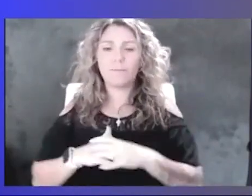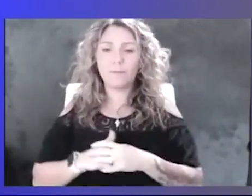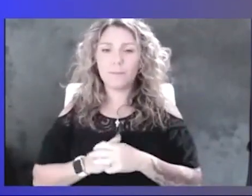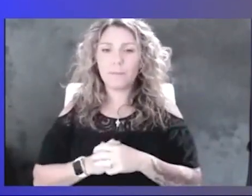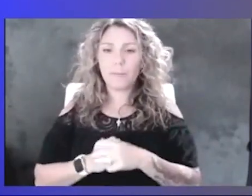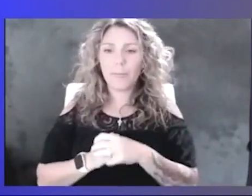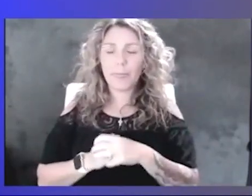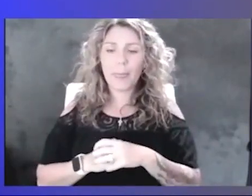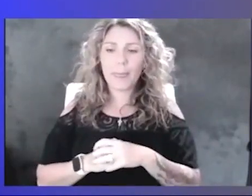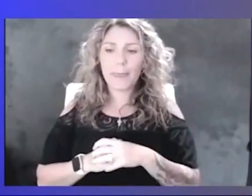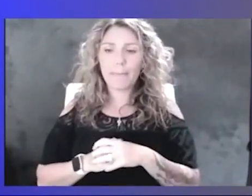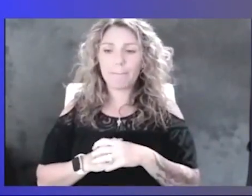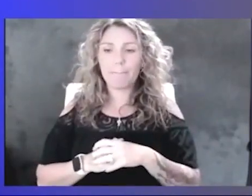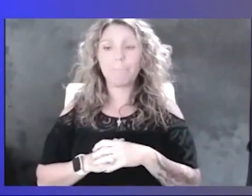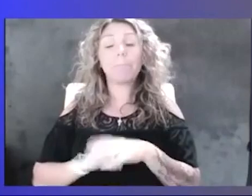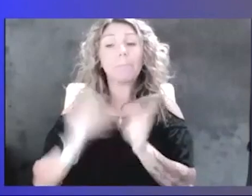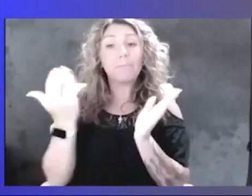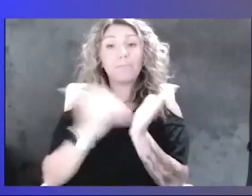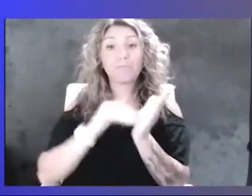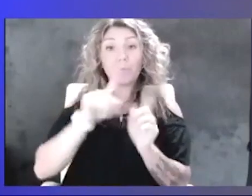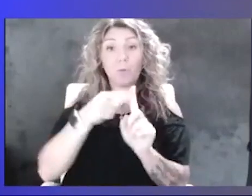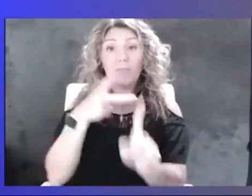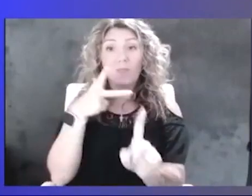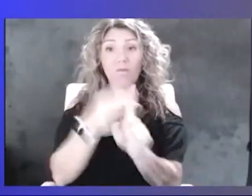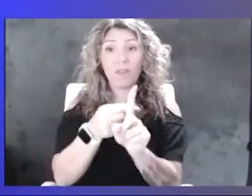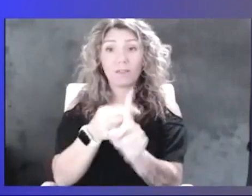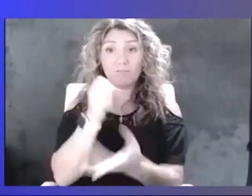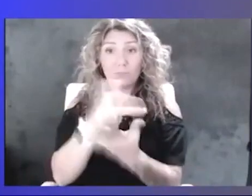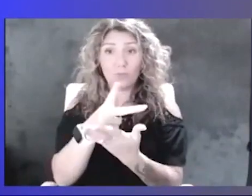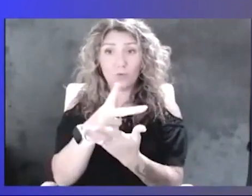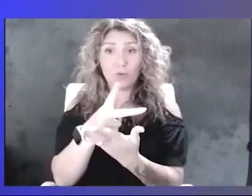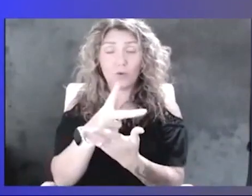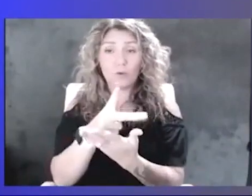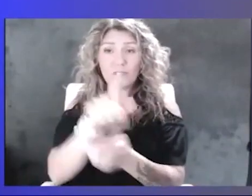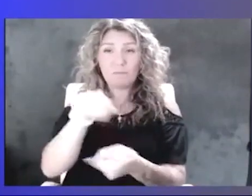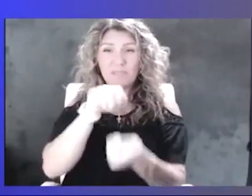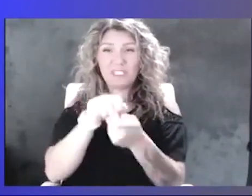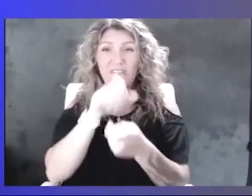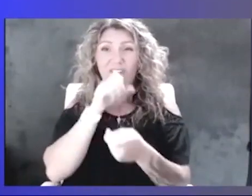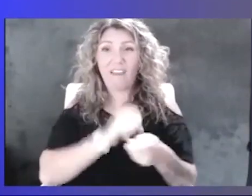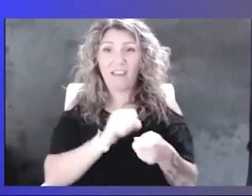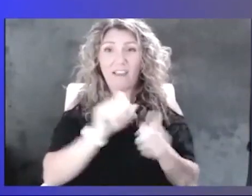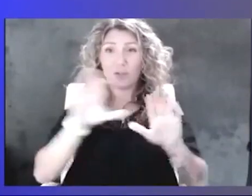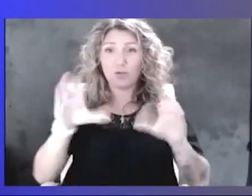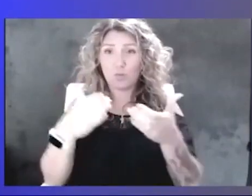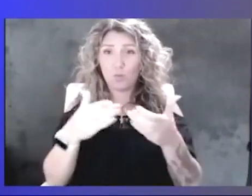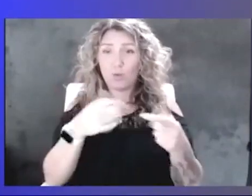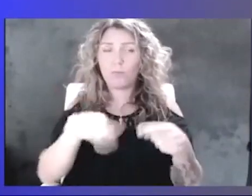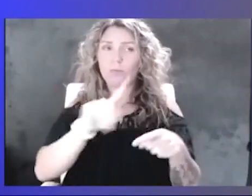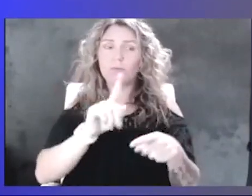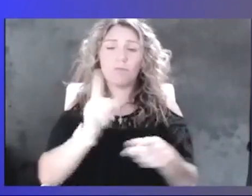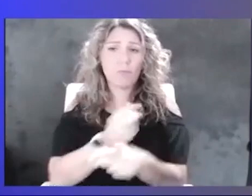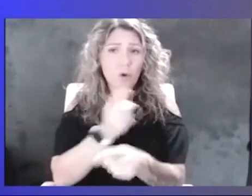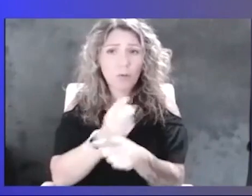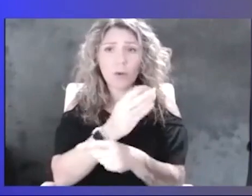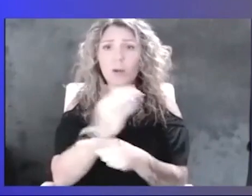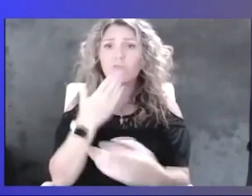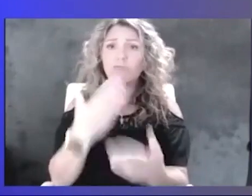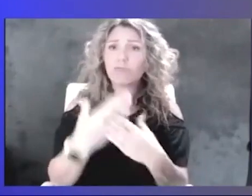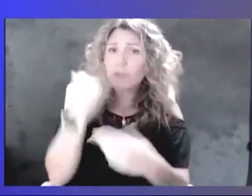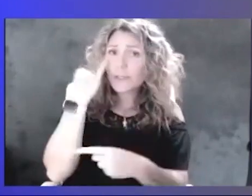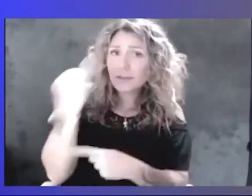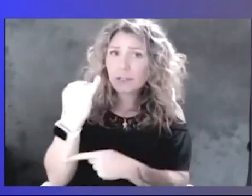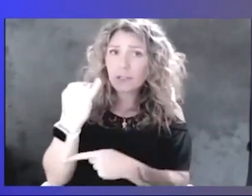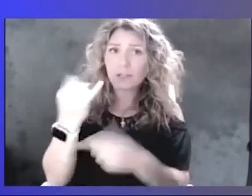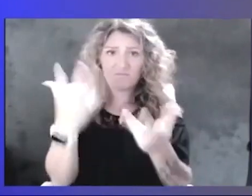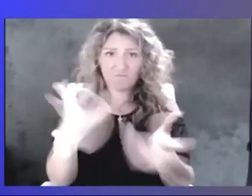Again, once the vaccines are approved for a certain age group, it is totally appropriate and a good idea to go ahead and get those. So again,